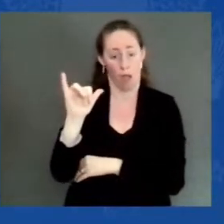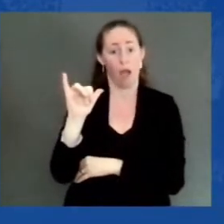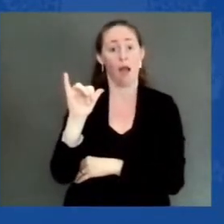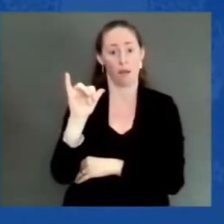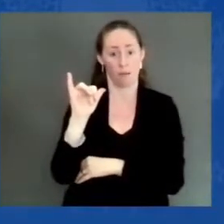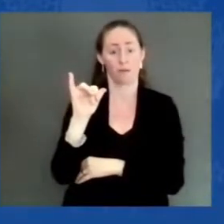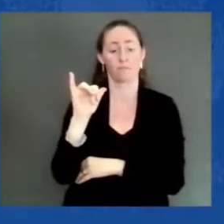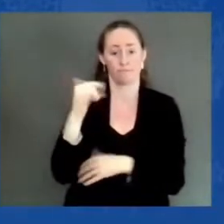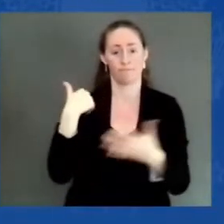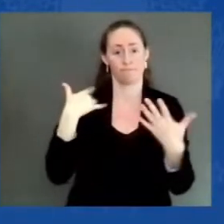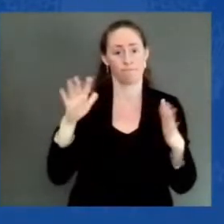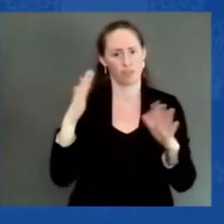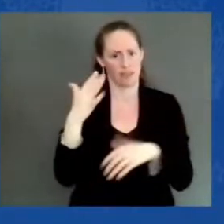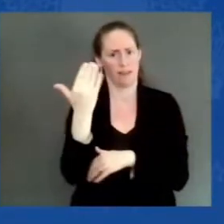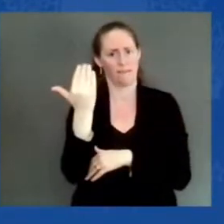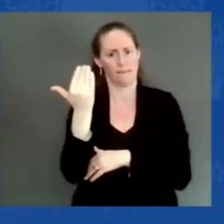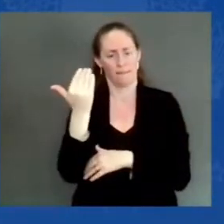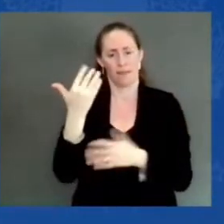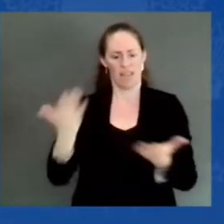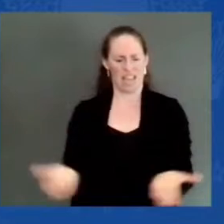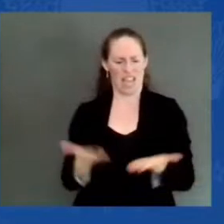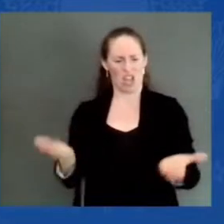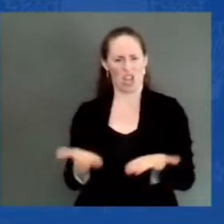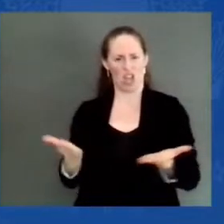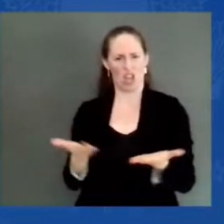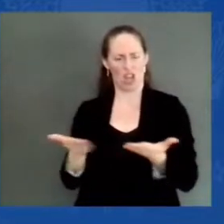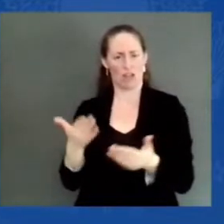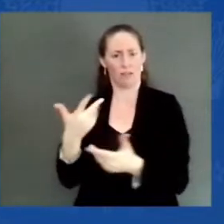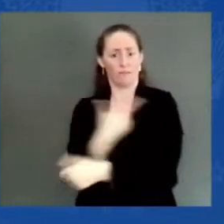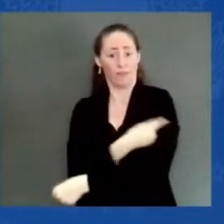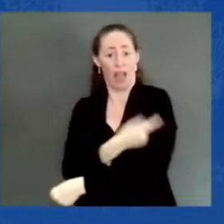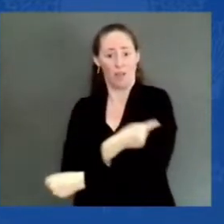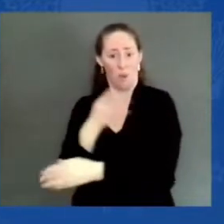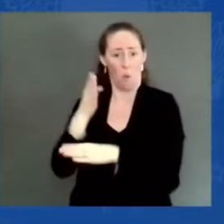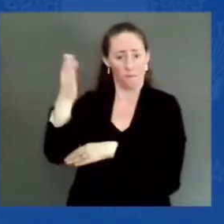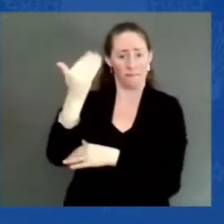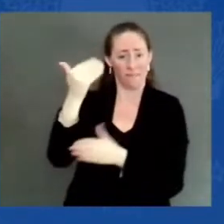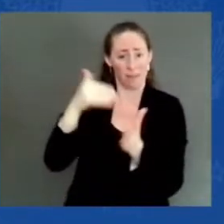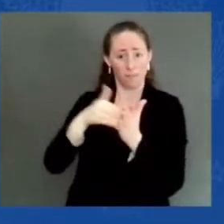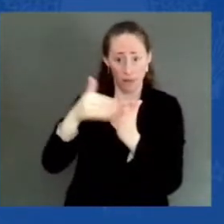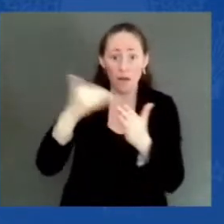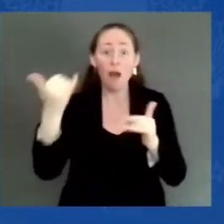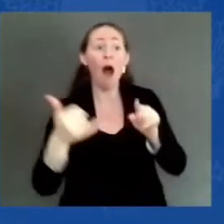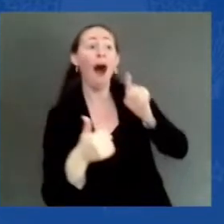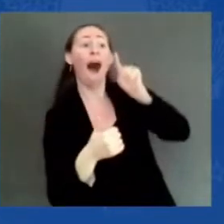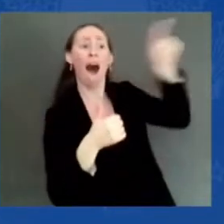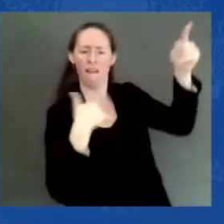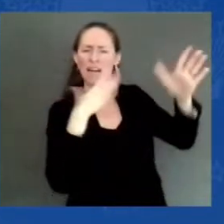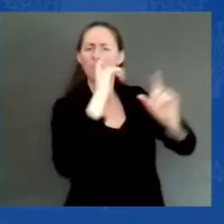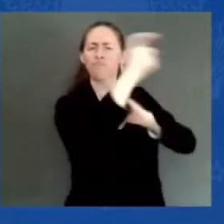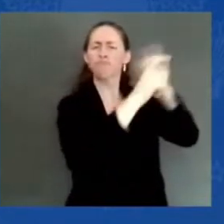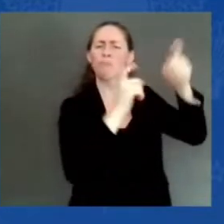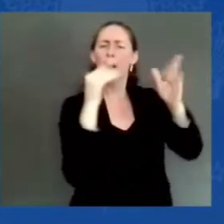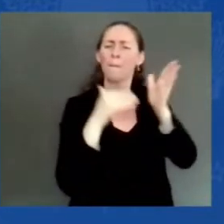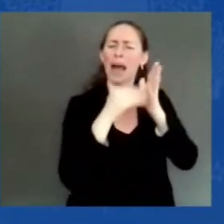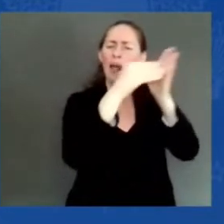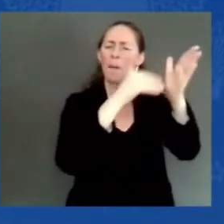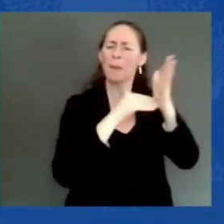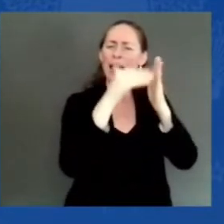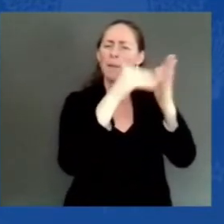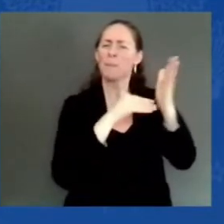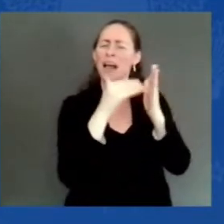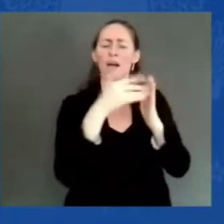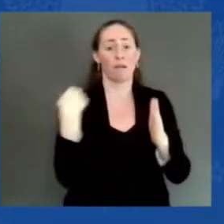we donated 100 million shots to other countries. That means that America has donated more vaccine to other